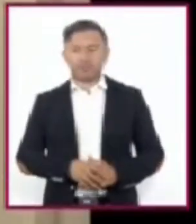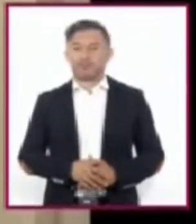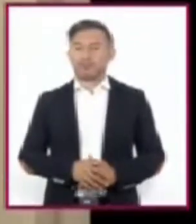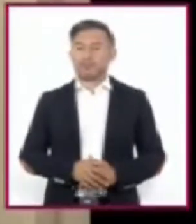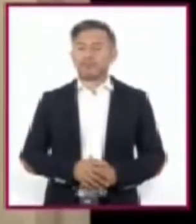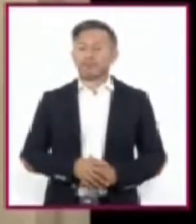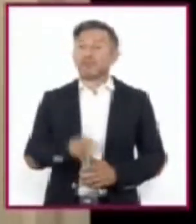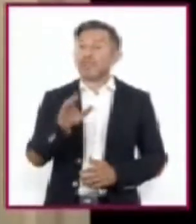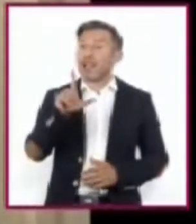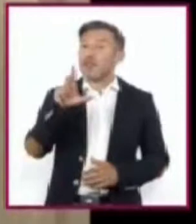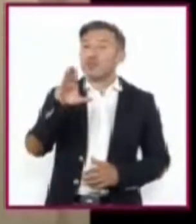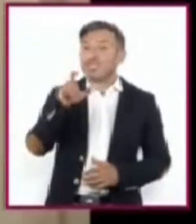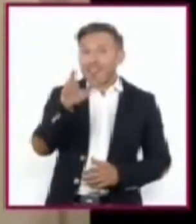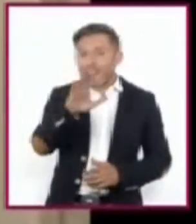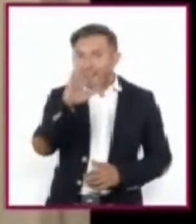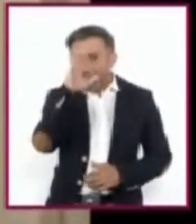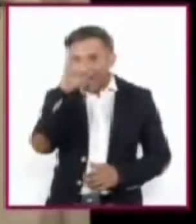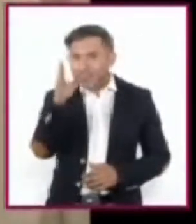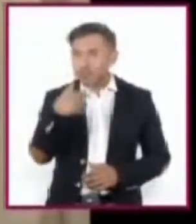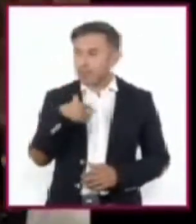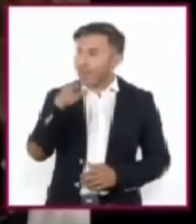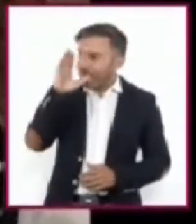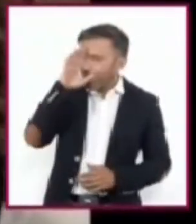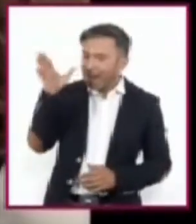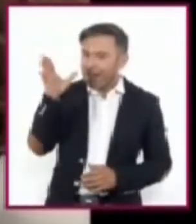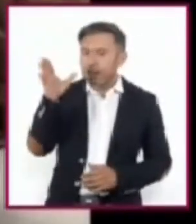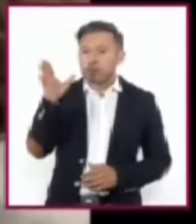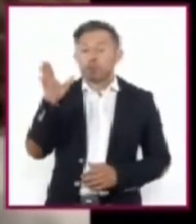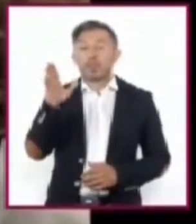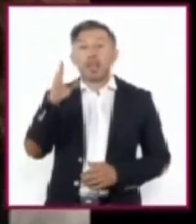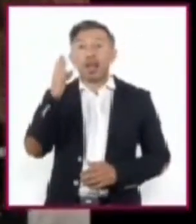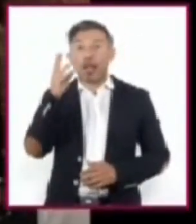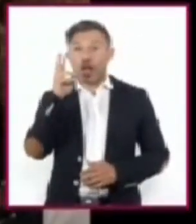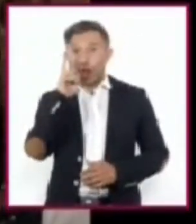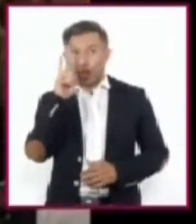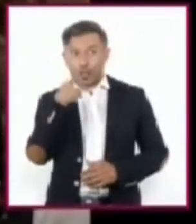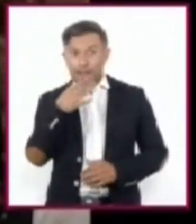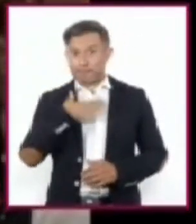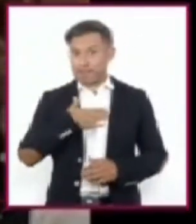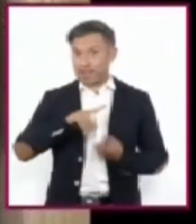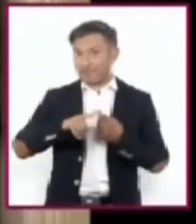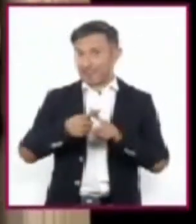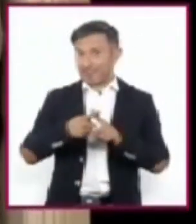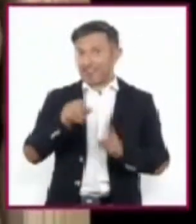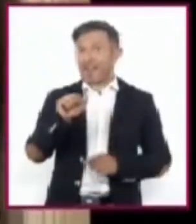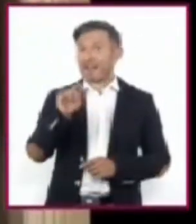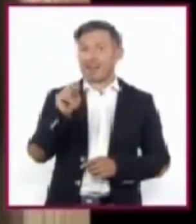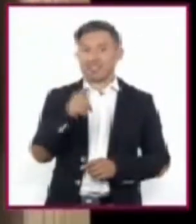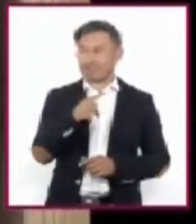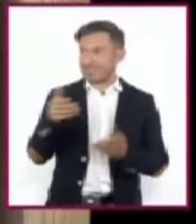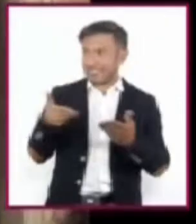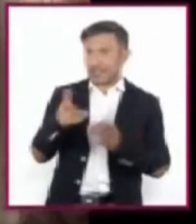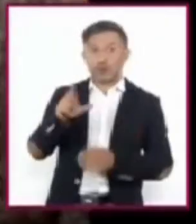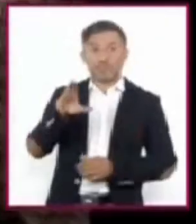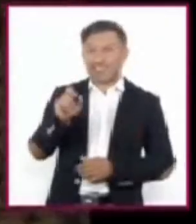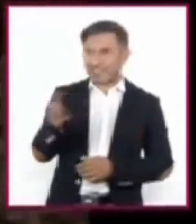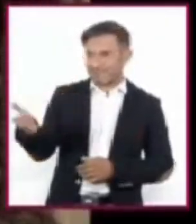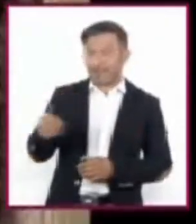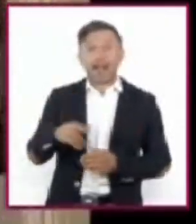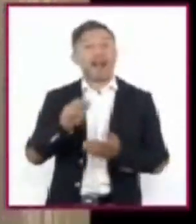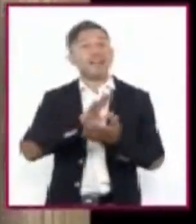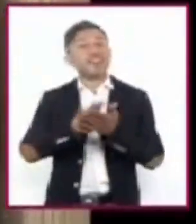Hi, Lucia. Hi. Look, this is my friend Alan. Alan Lucia. Hi. Nice to meet you,